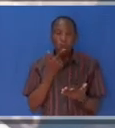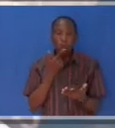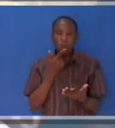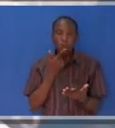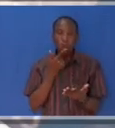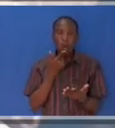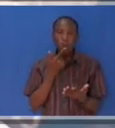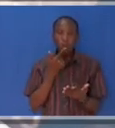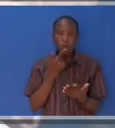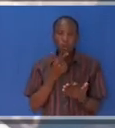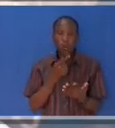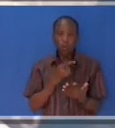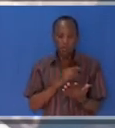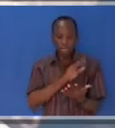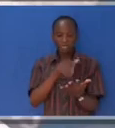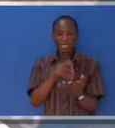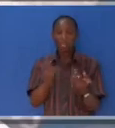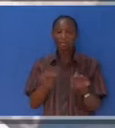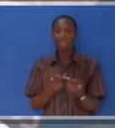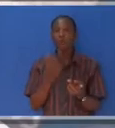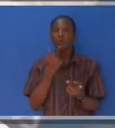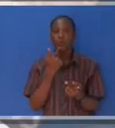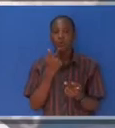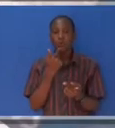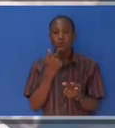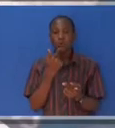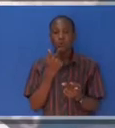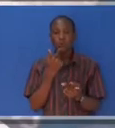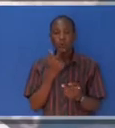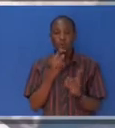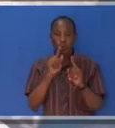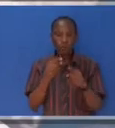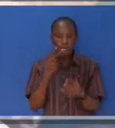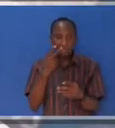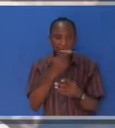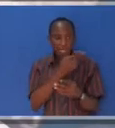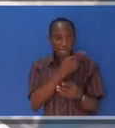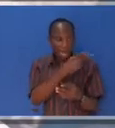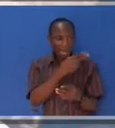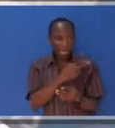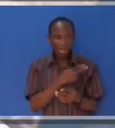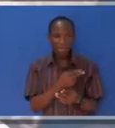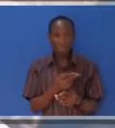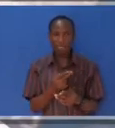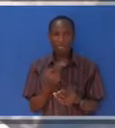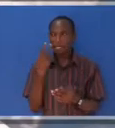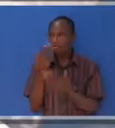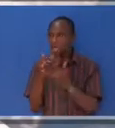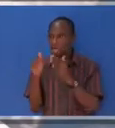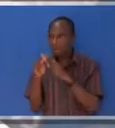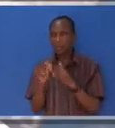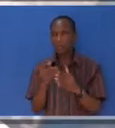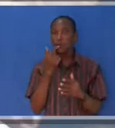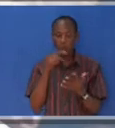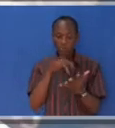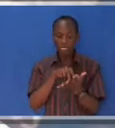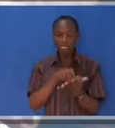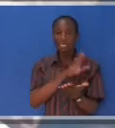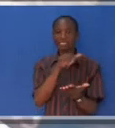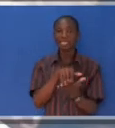ono sanfimfim bia na, wa wukono, ne nitria, hellfire pa, ne nitria Abraham kukumu pa,